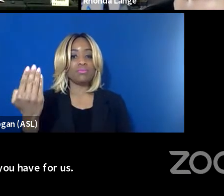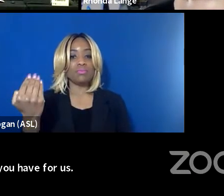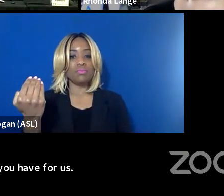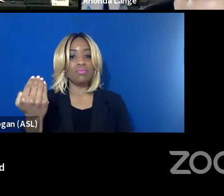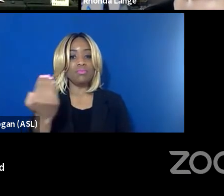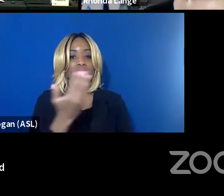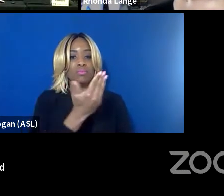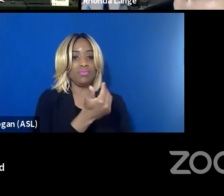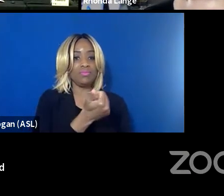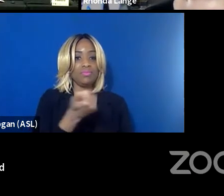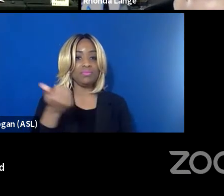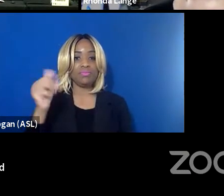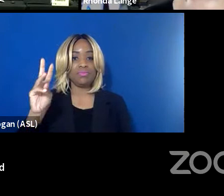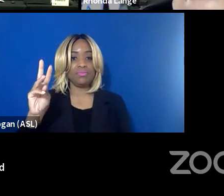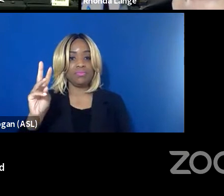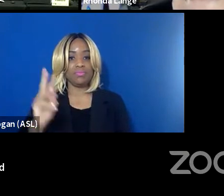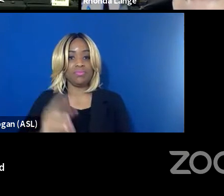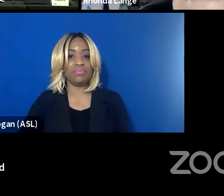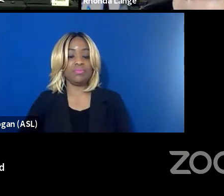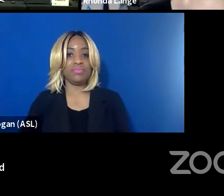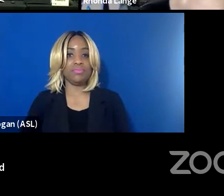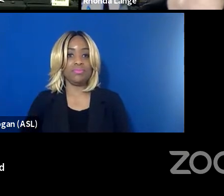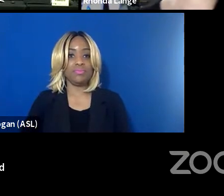14, 15, and 16.